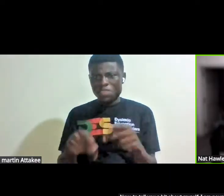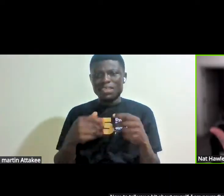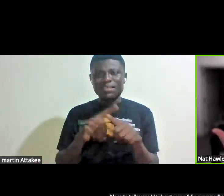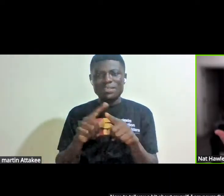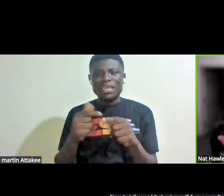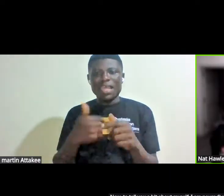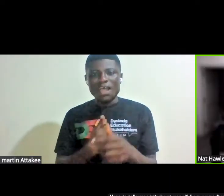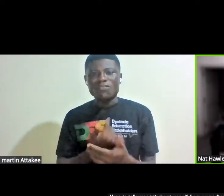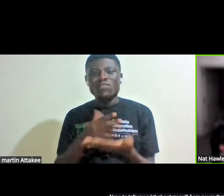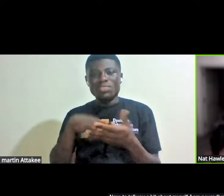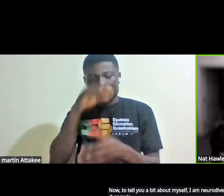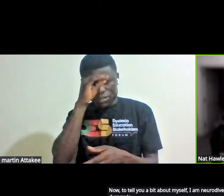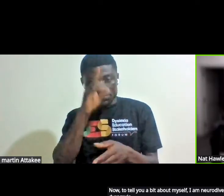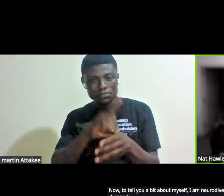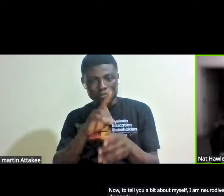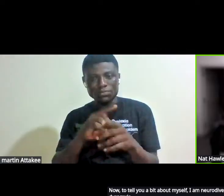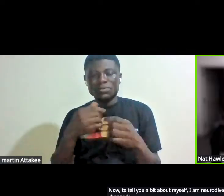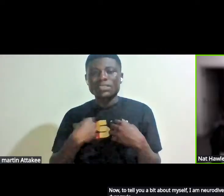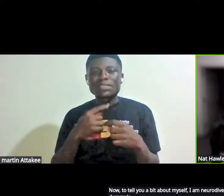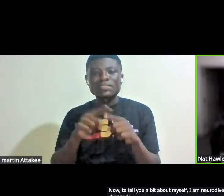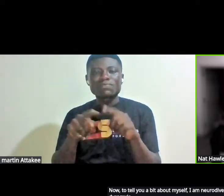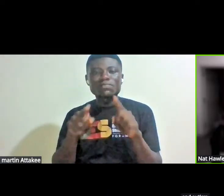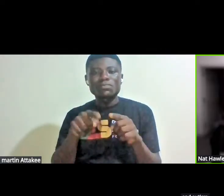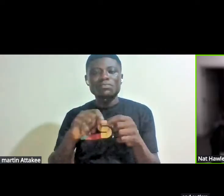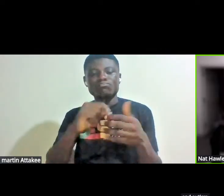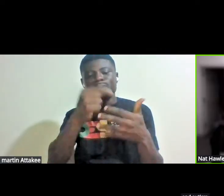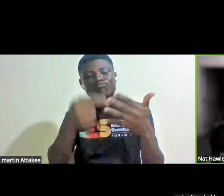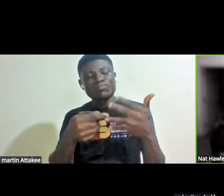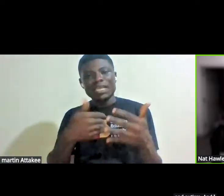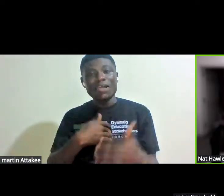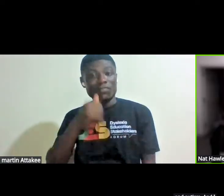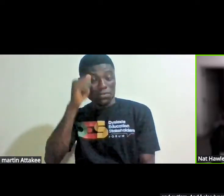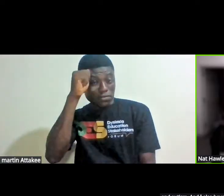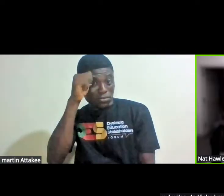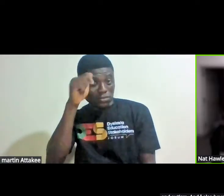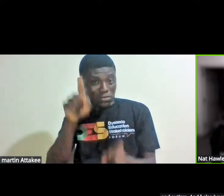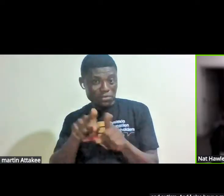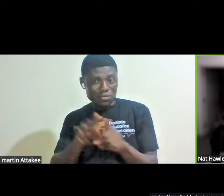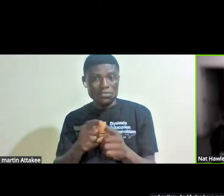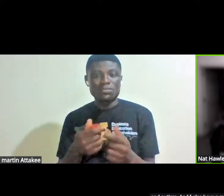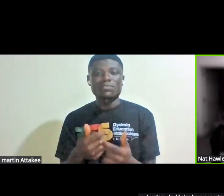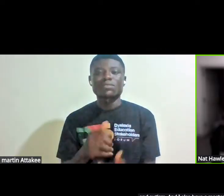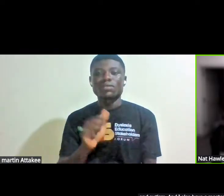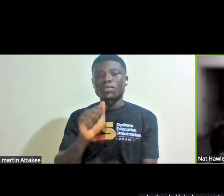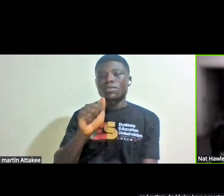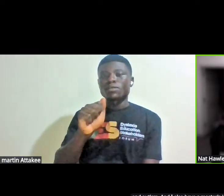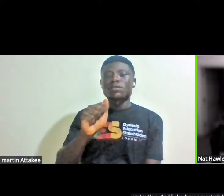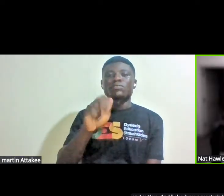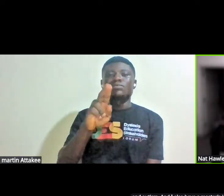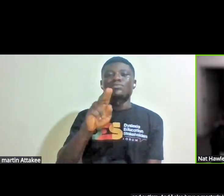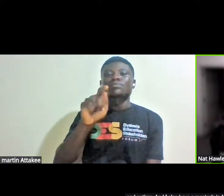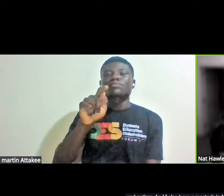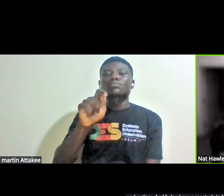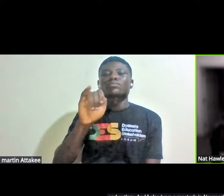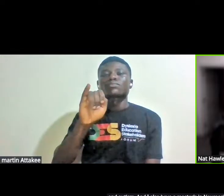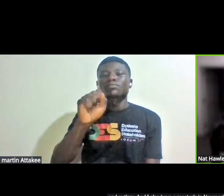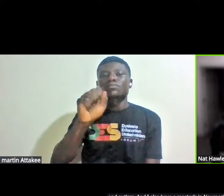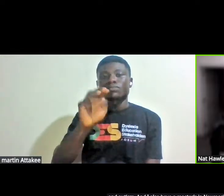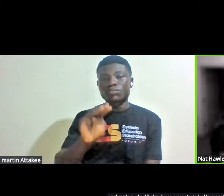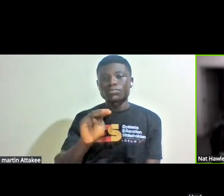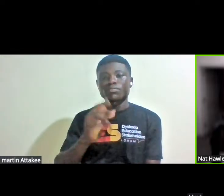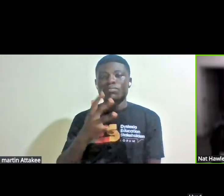dyslexia, dyspraxia, and autism. And I also have a master's in neuroscience. So I like to combine